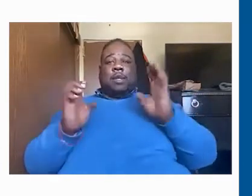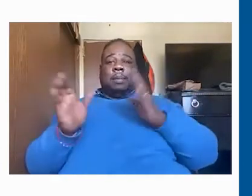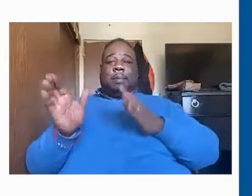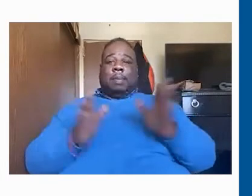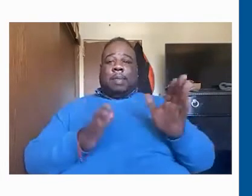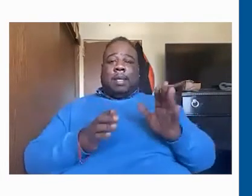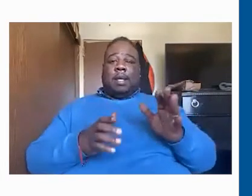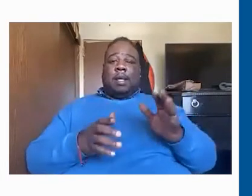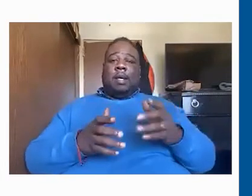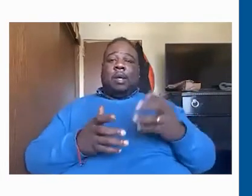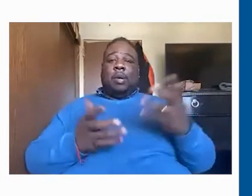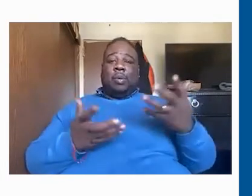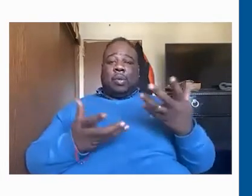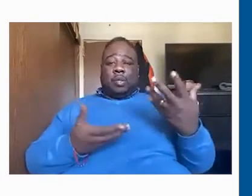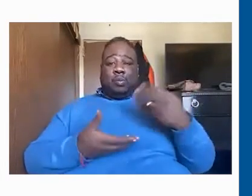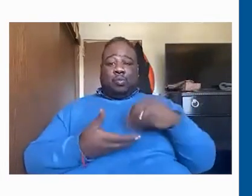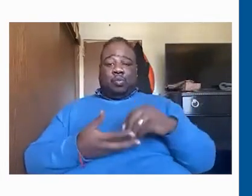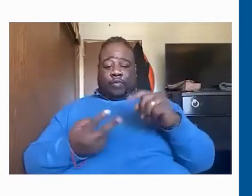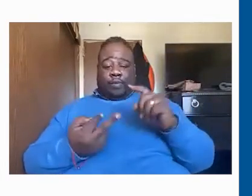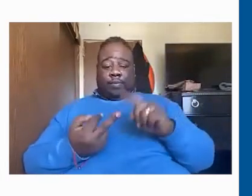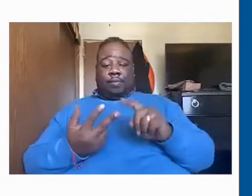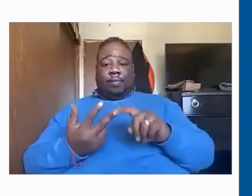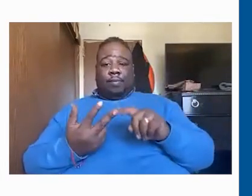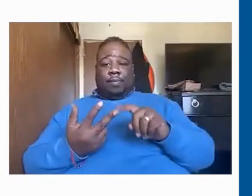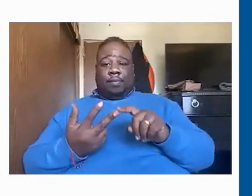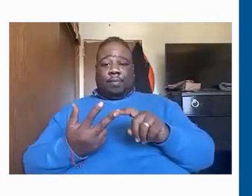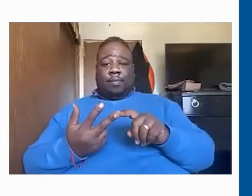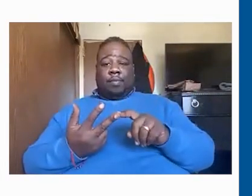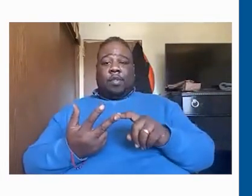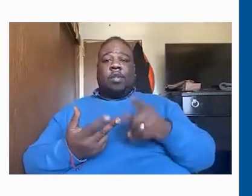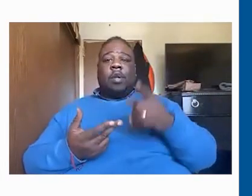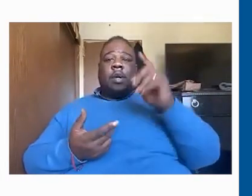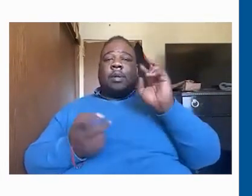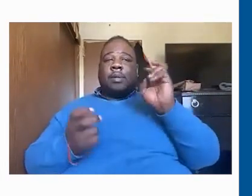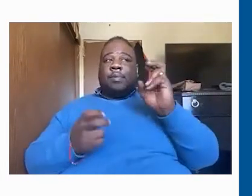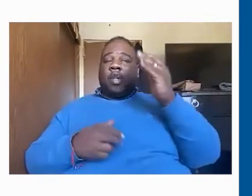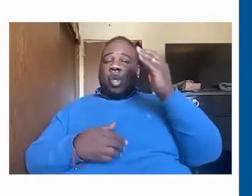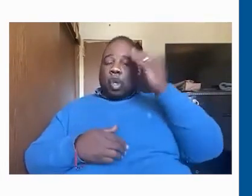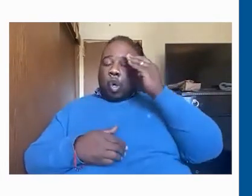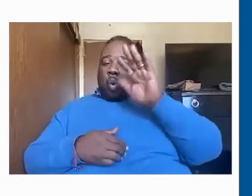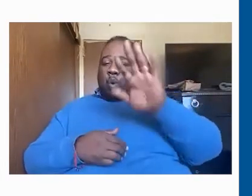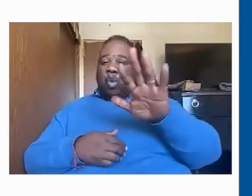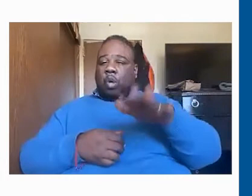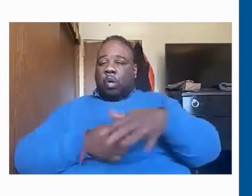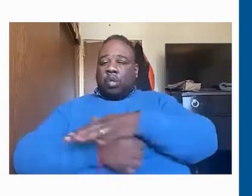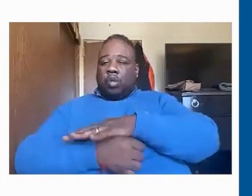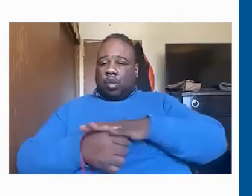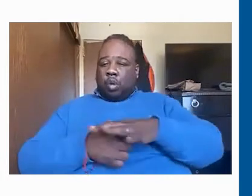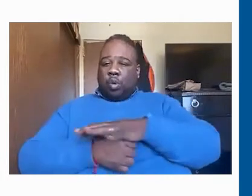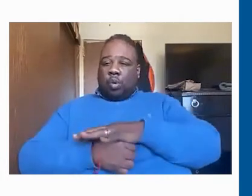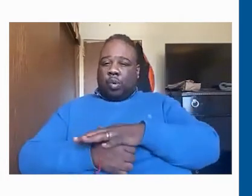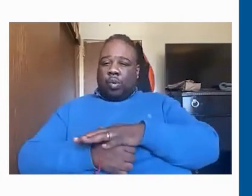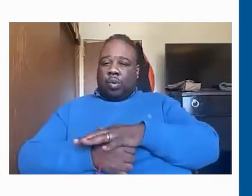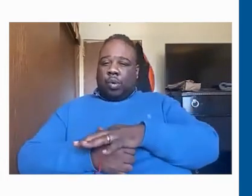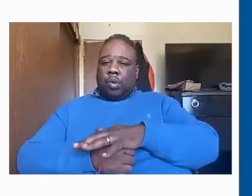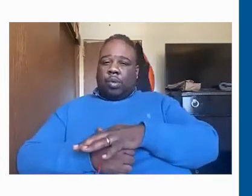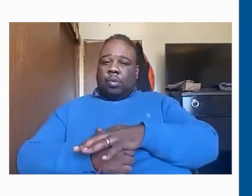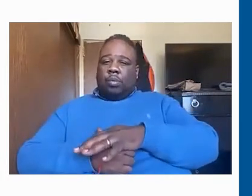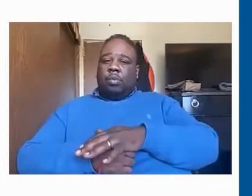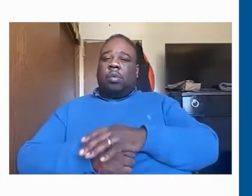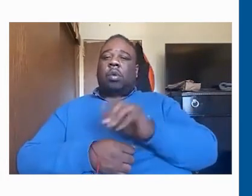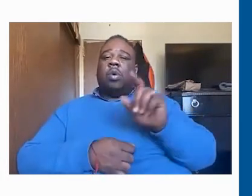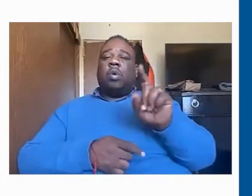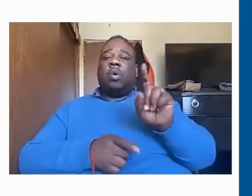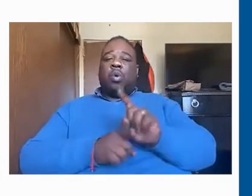office provides is a program called Know Your Zone. That's the first one I'll talk about. There's also Notify